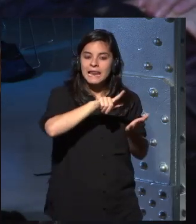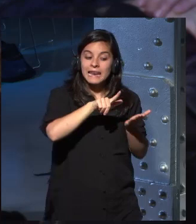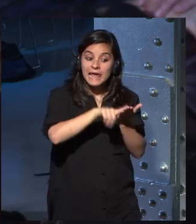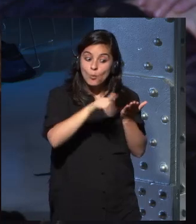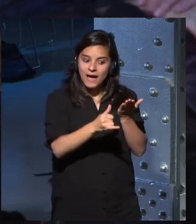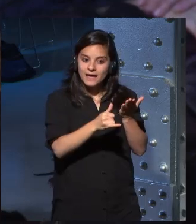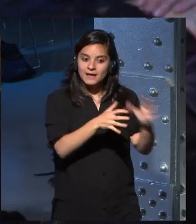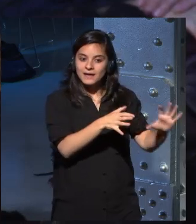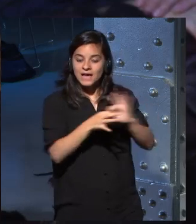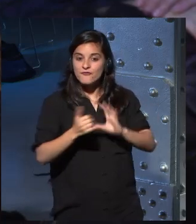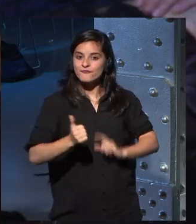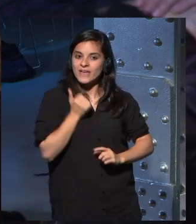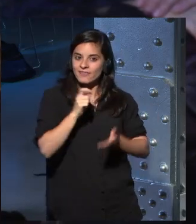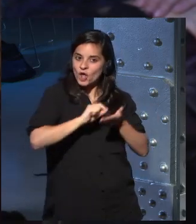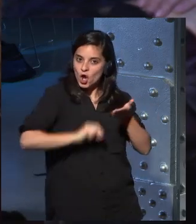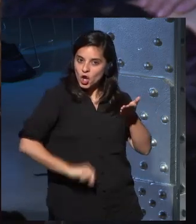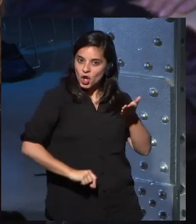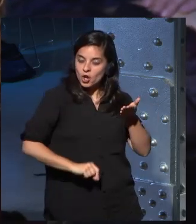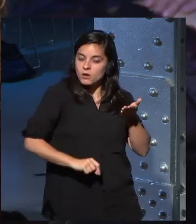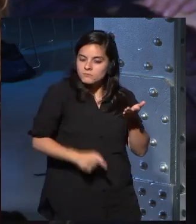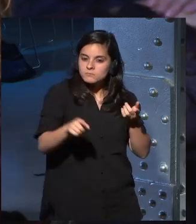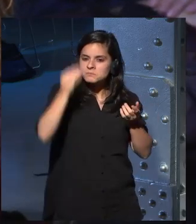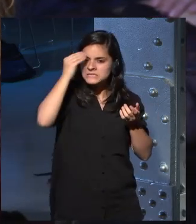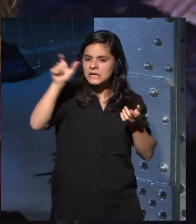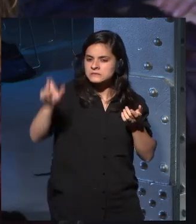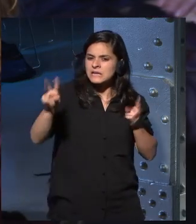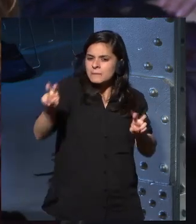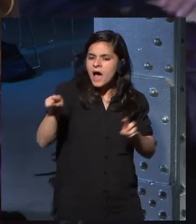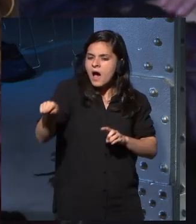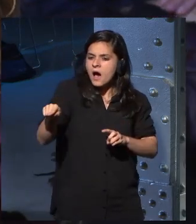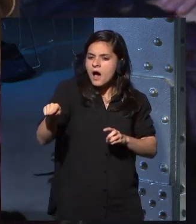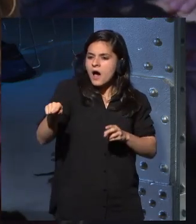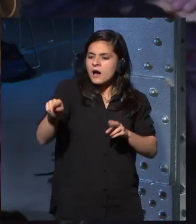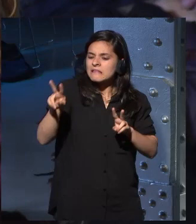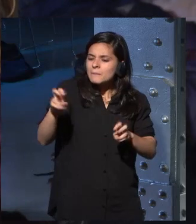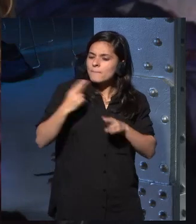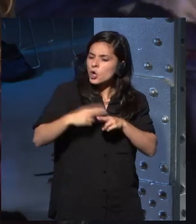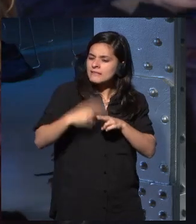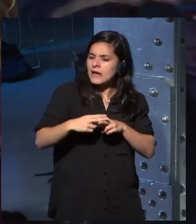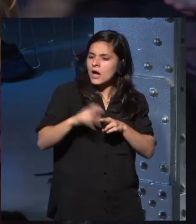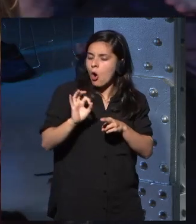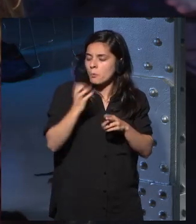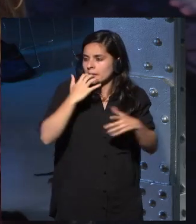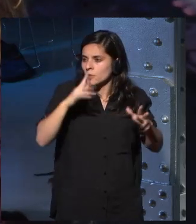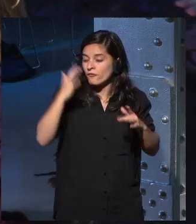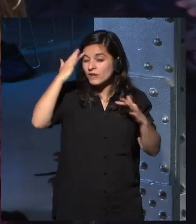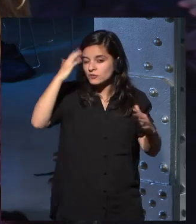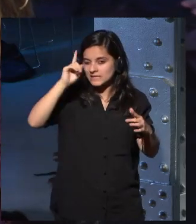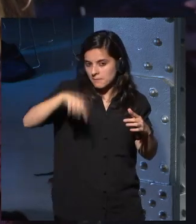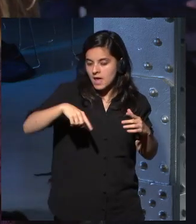you think that political questions, and more broadly philosophical questions, can be